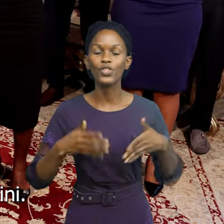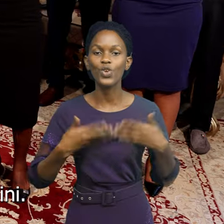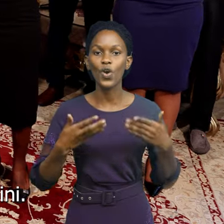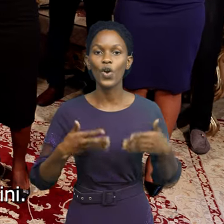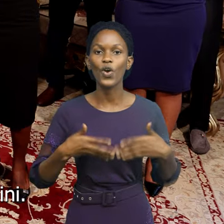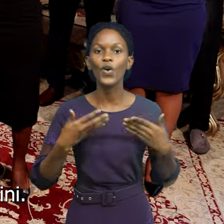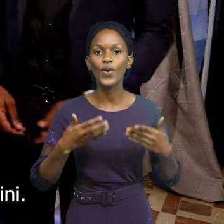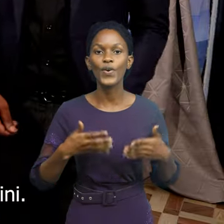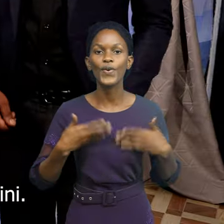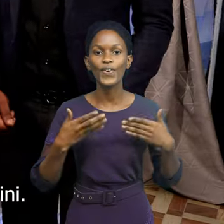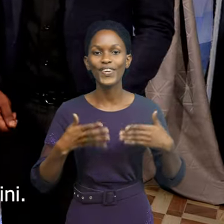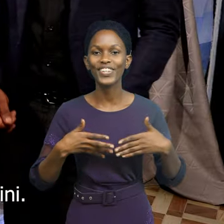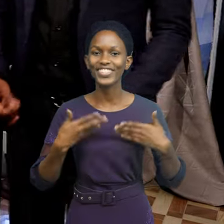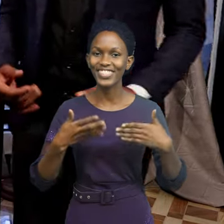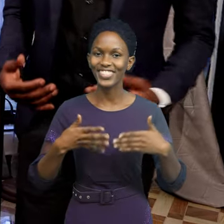say